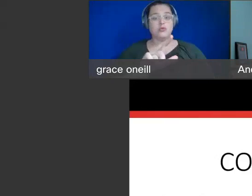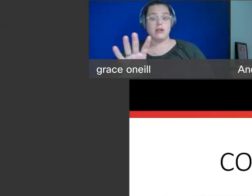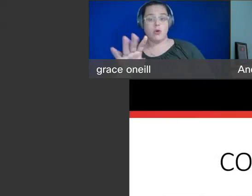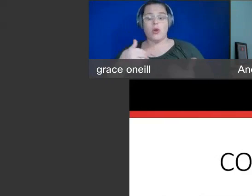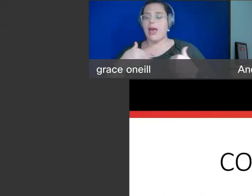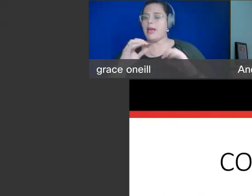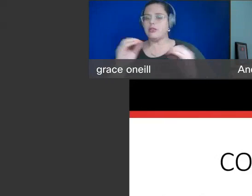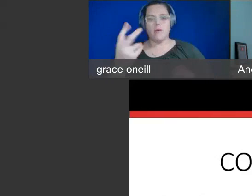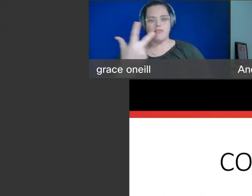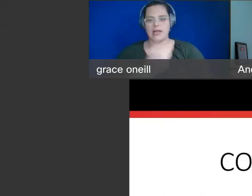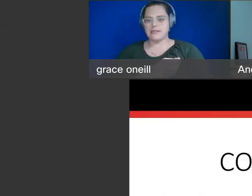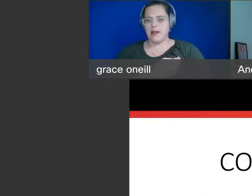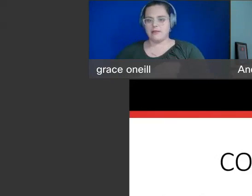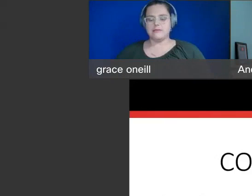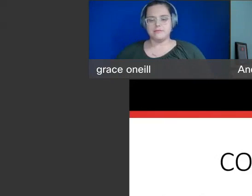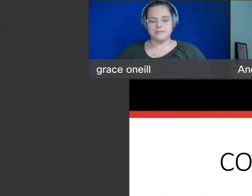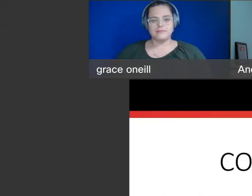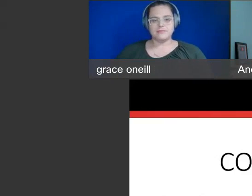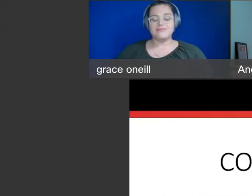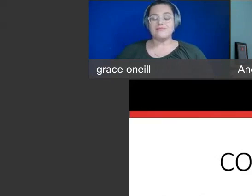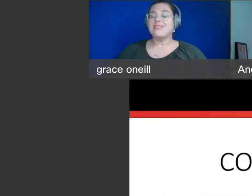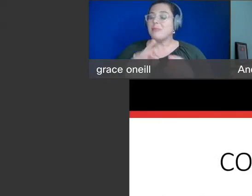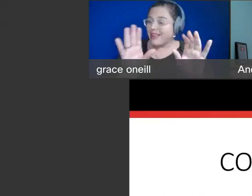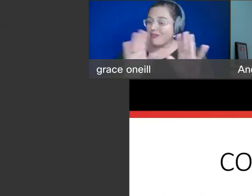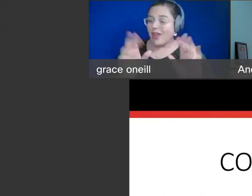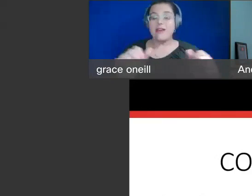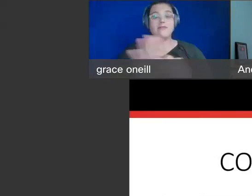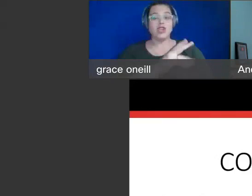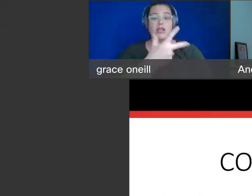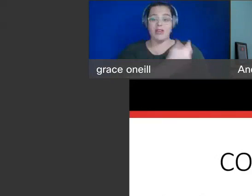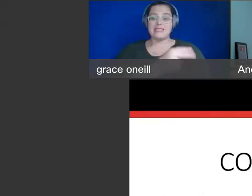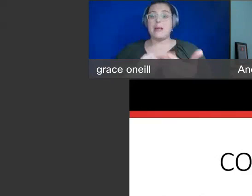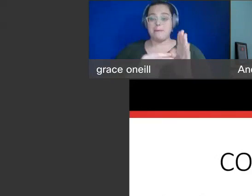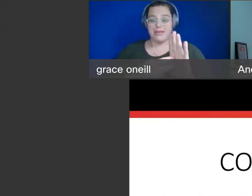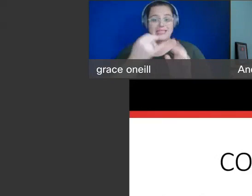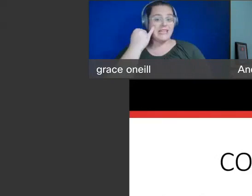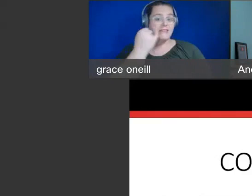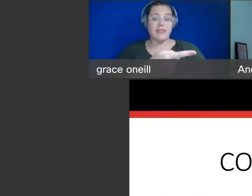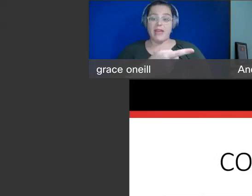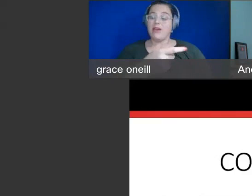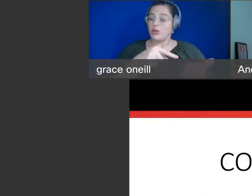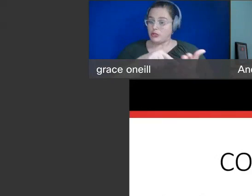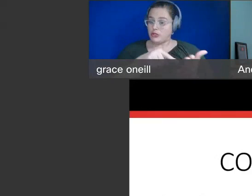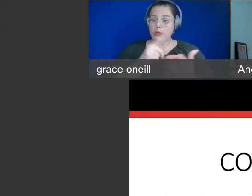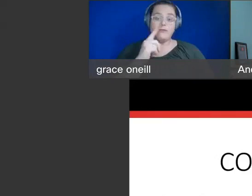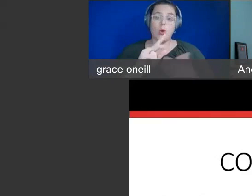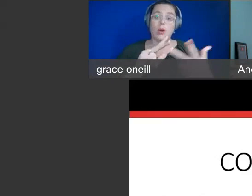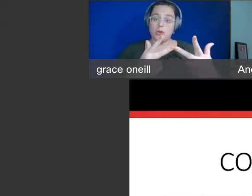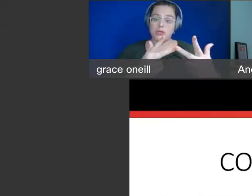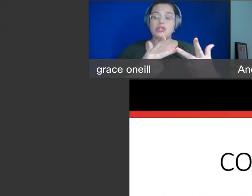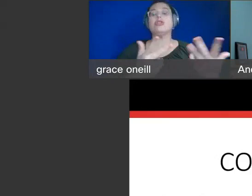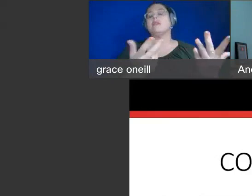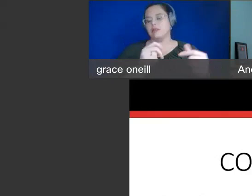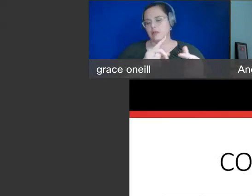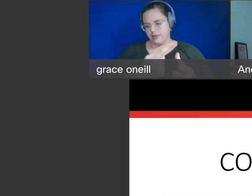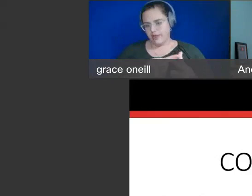And by fully vaccinated, what I mean is if they were due for a booster, they had a booster, or they were vaccinated too recently to have been